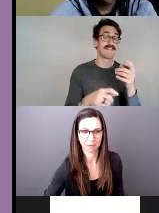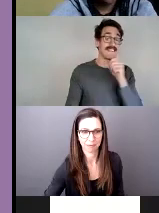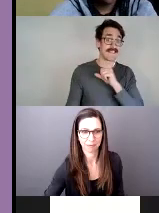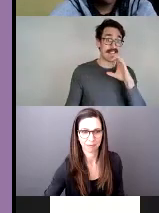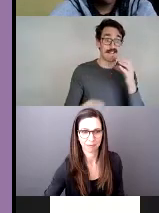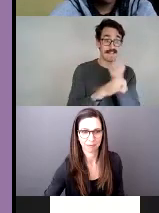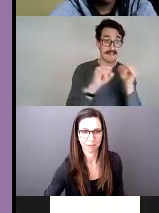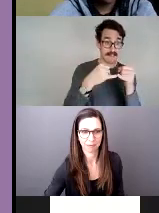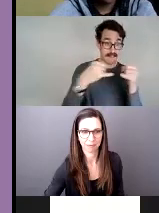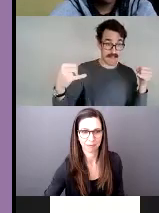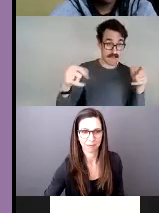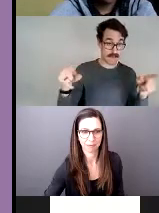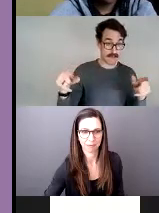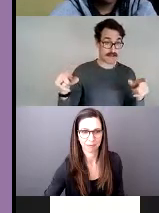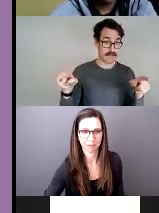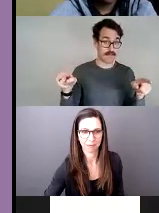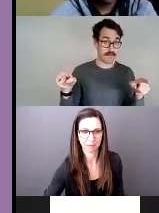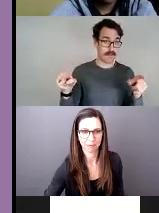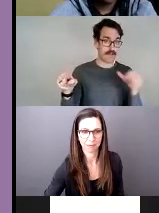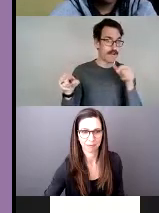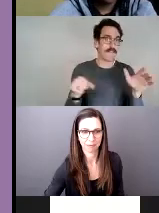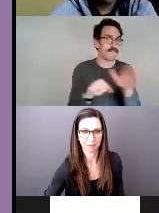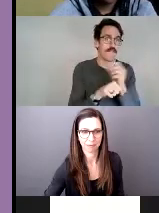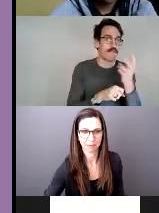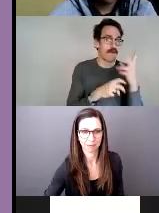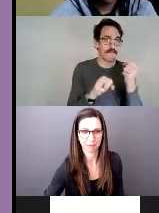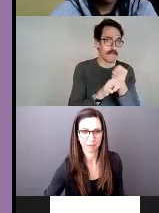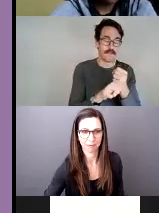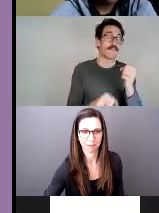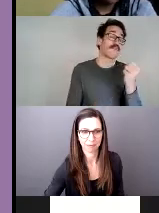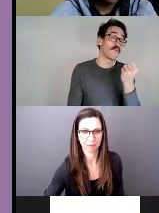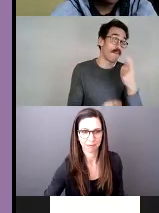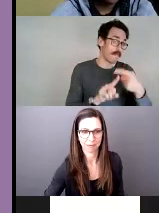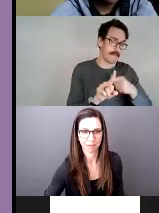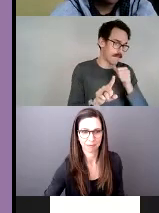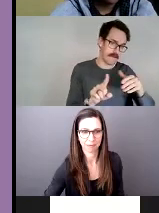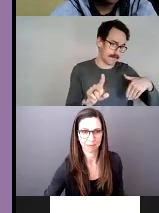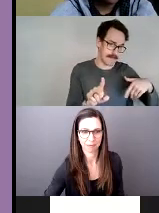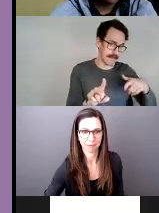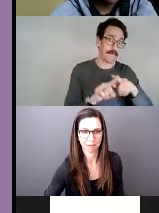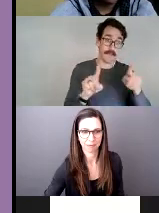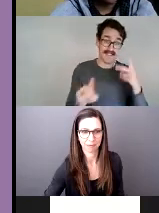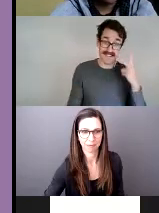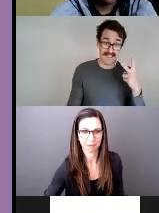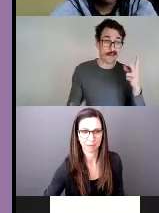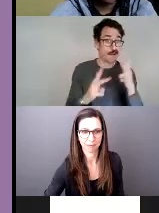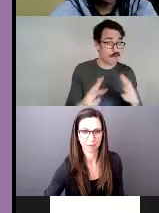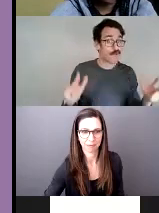and December 2020, so not even a full fiscal year, that the calls more than tripled again.